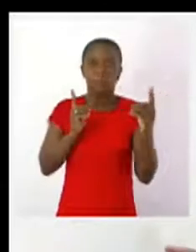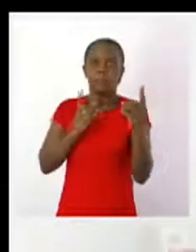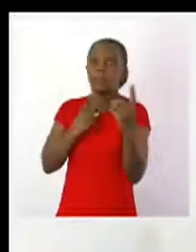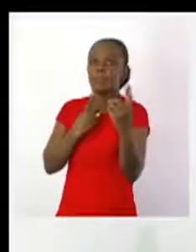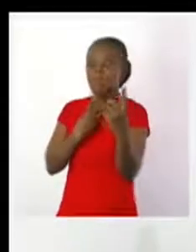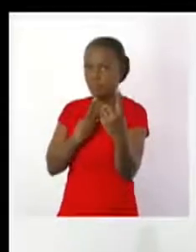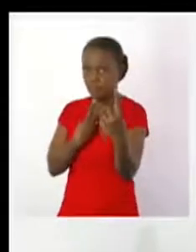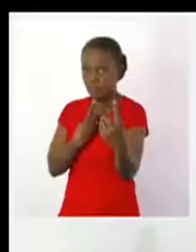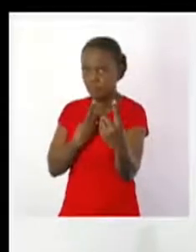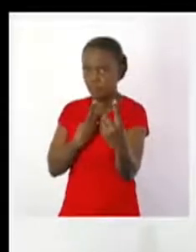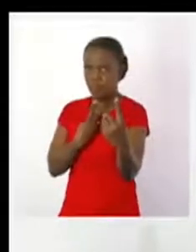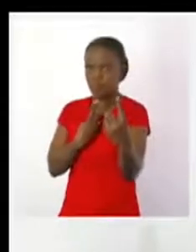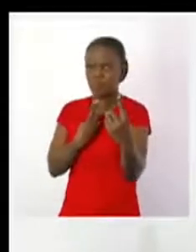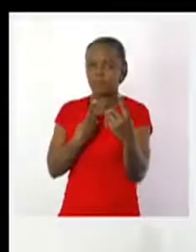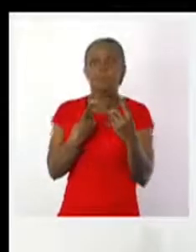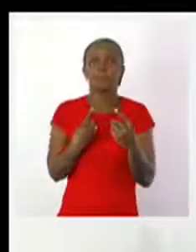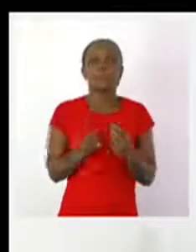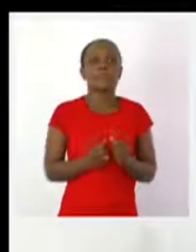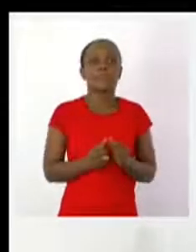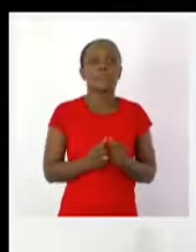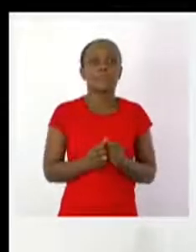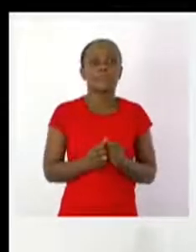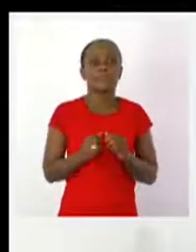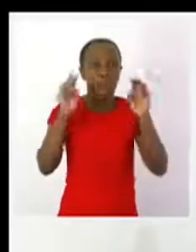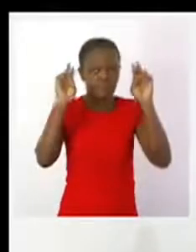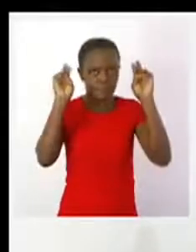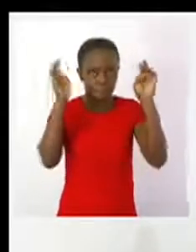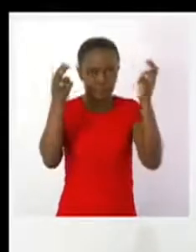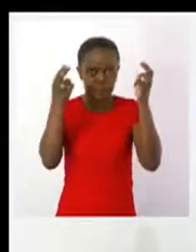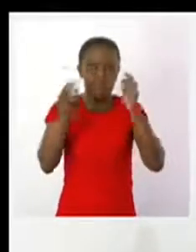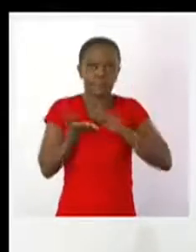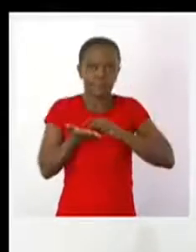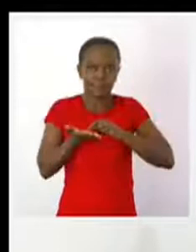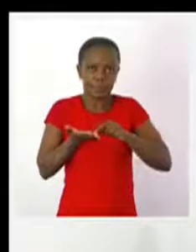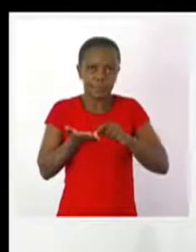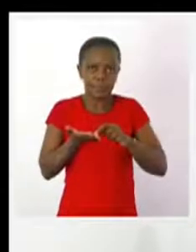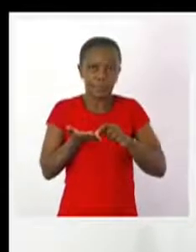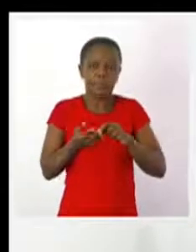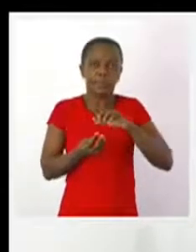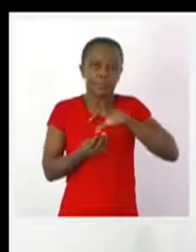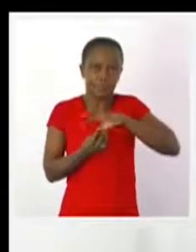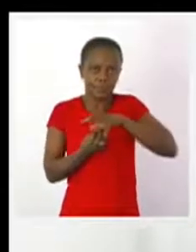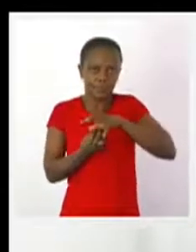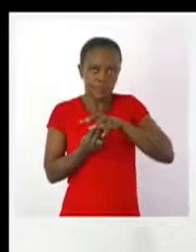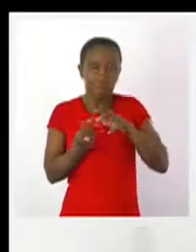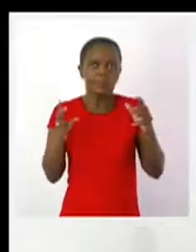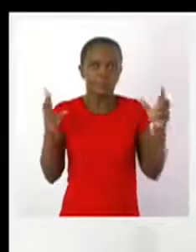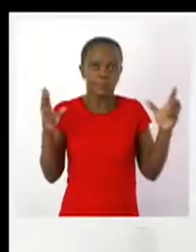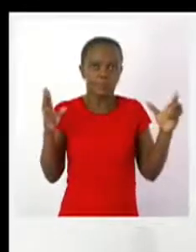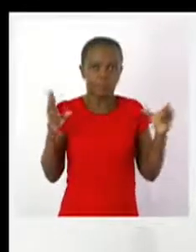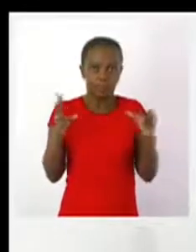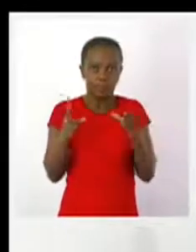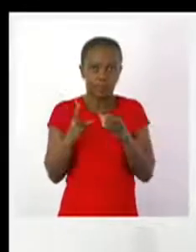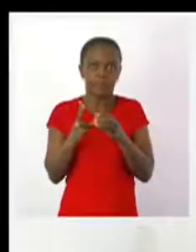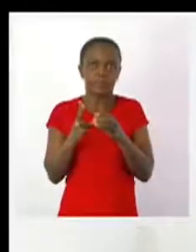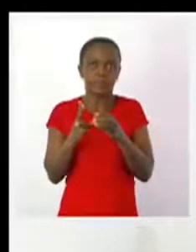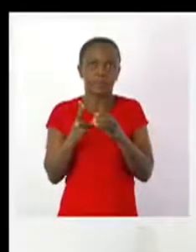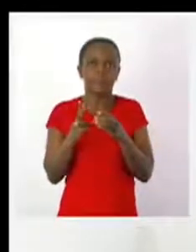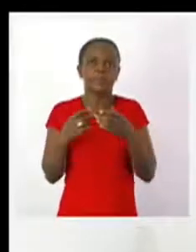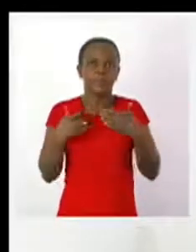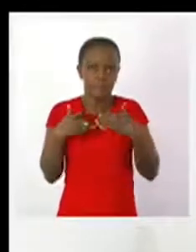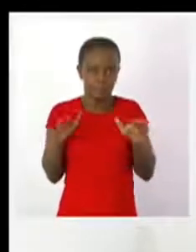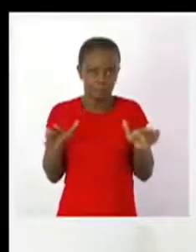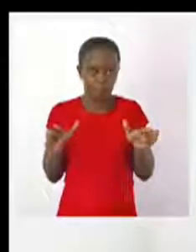Right round. And our theme for this week is families and communities. Let us begin